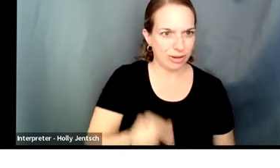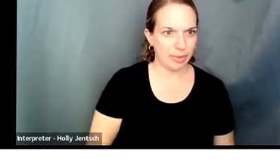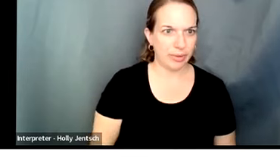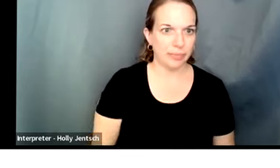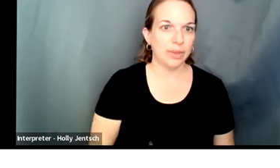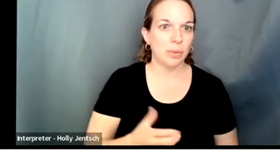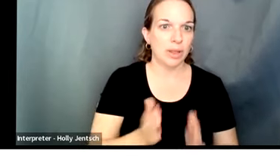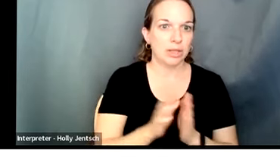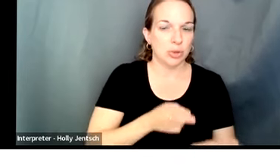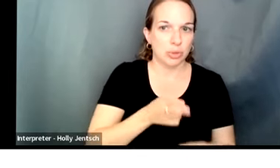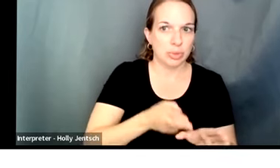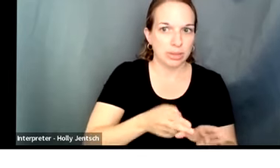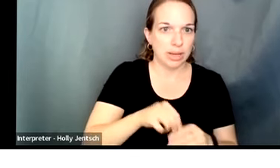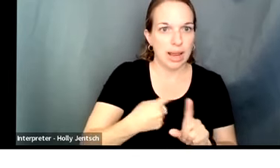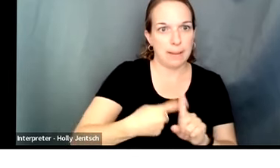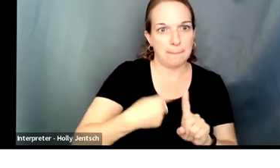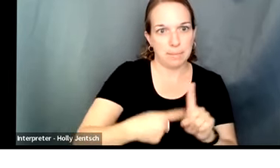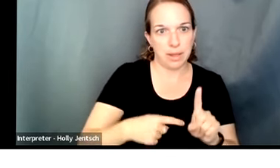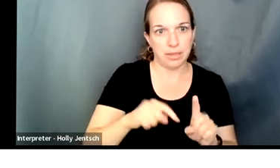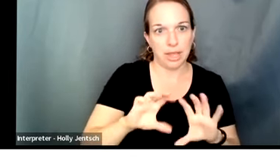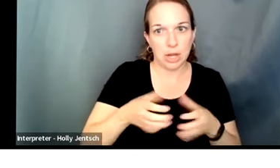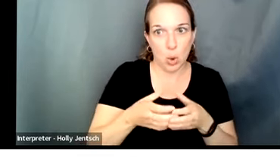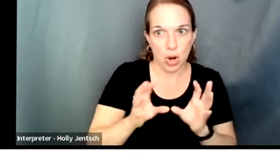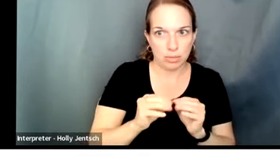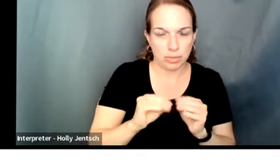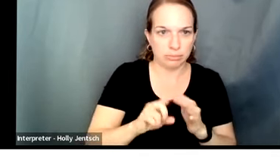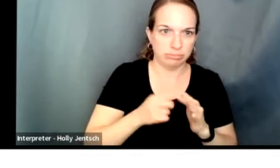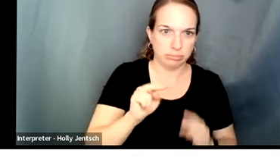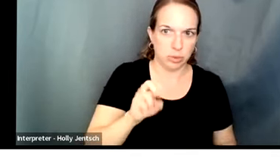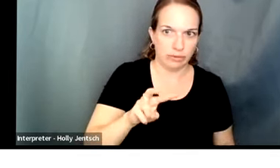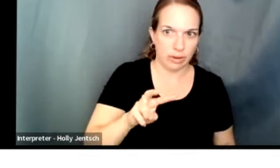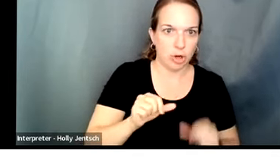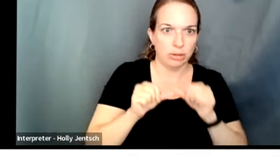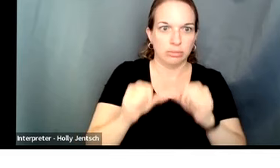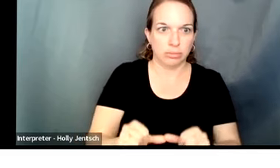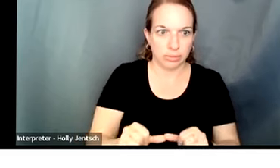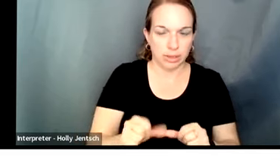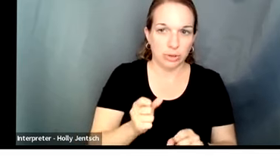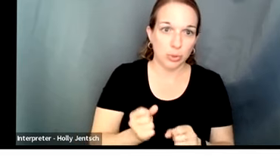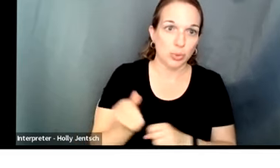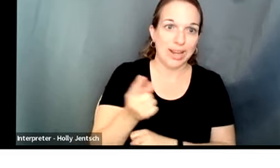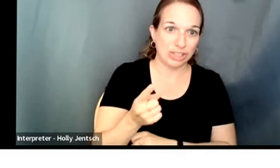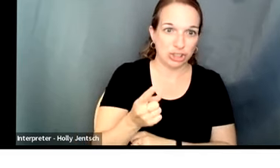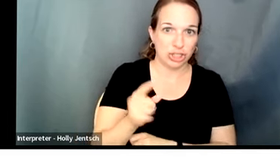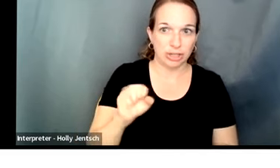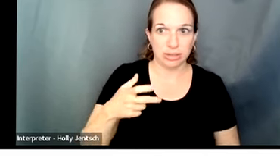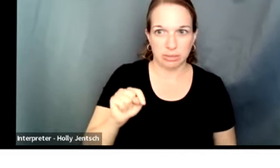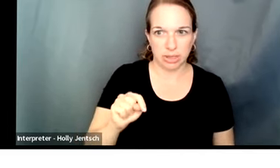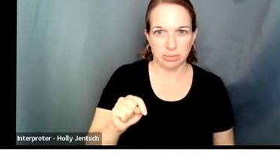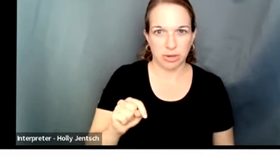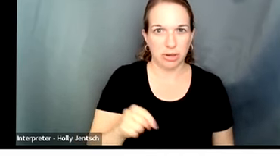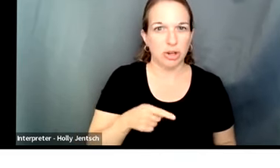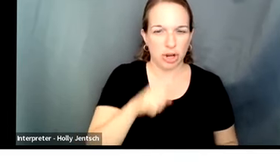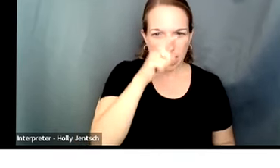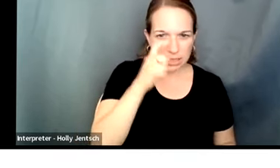you to participate in these monthly cohort meetings starting in November and running through next September. We may skip a month in the